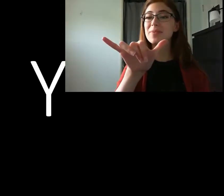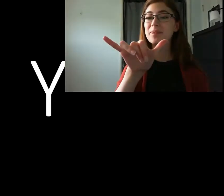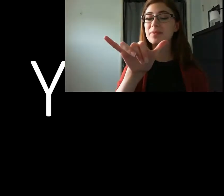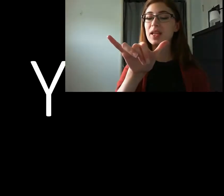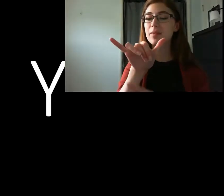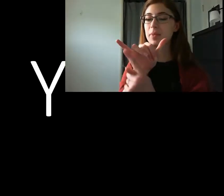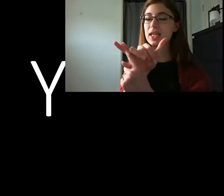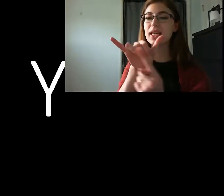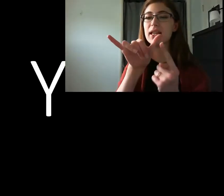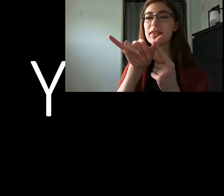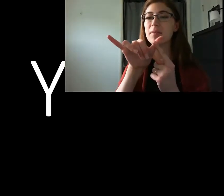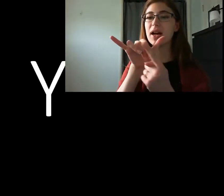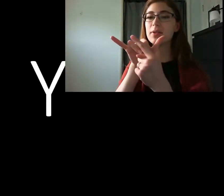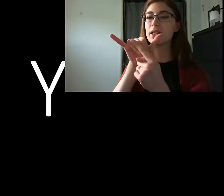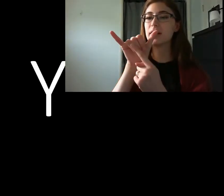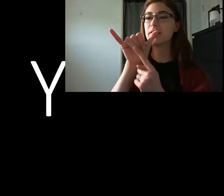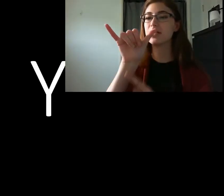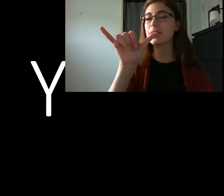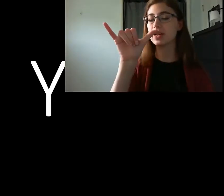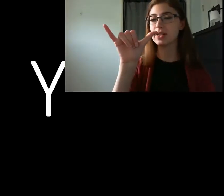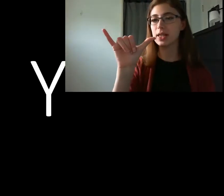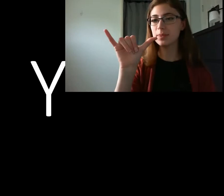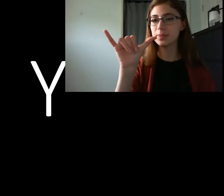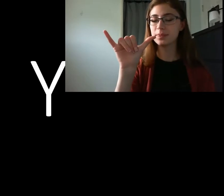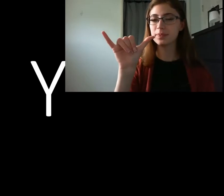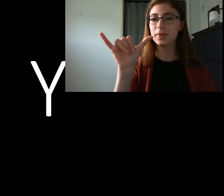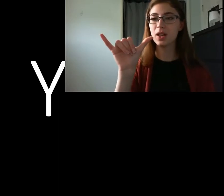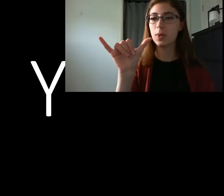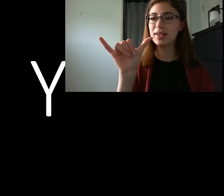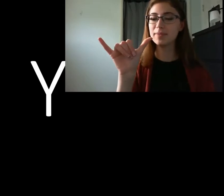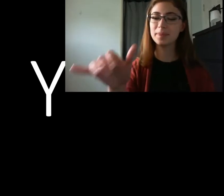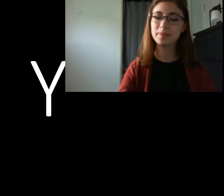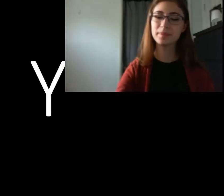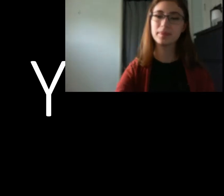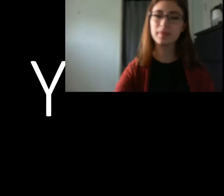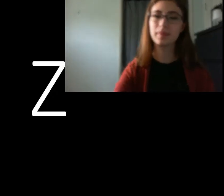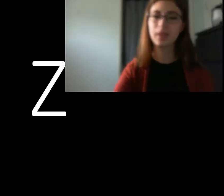Y, pinky and thumb out and your other 3 fingers down. Y.